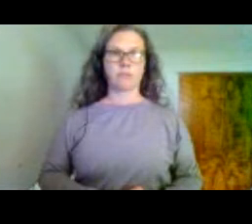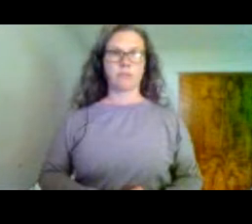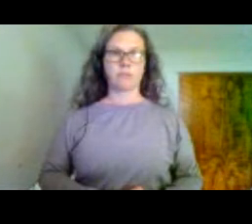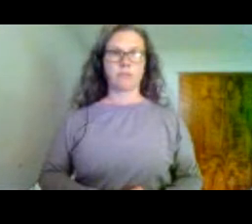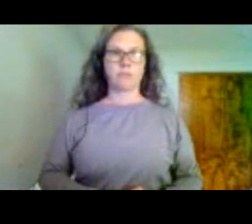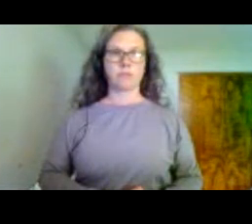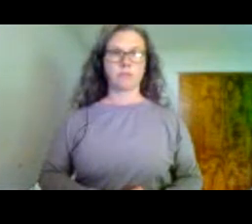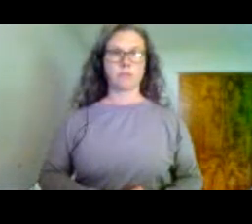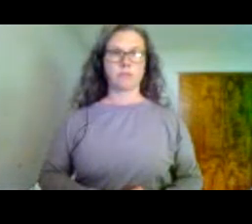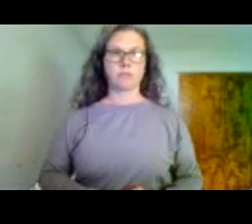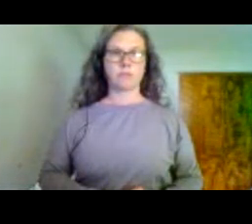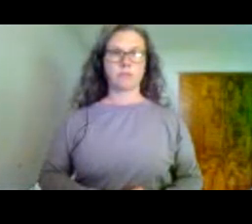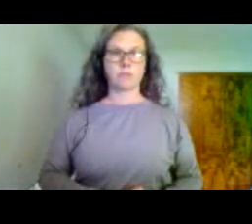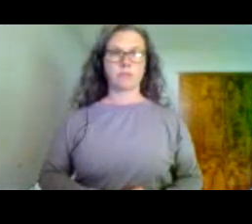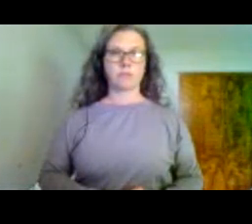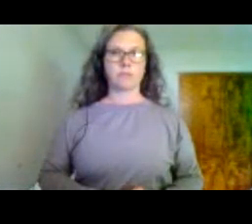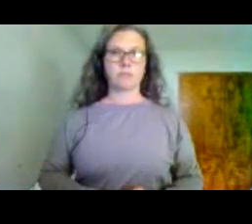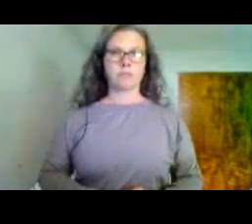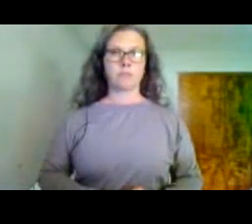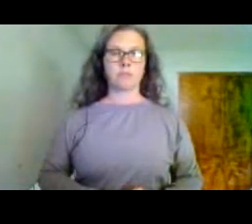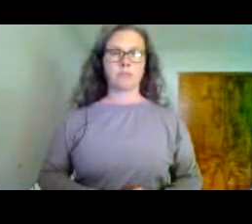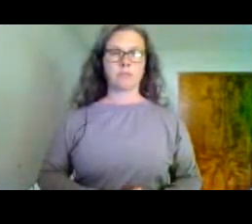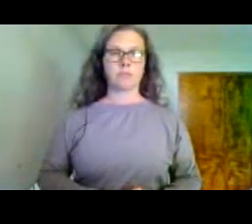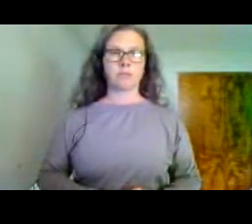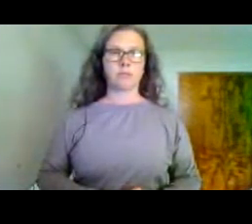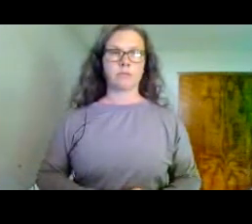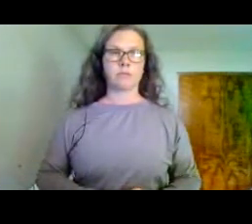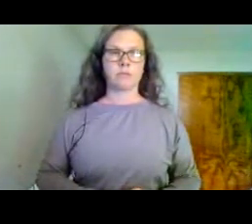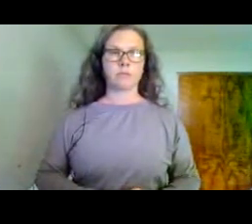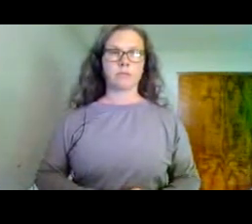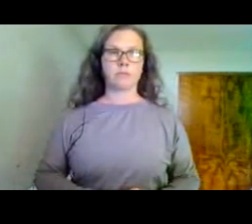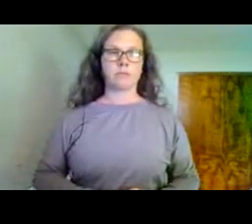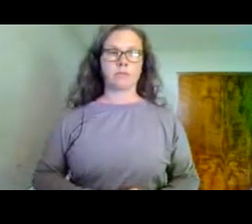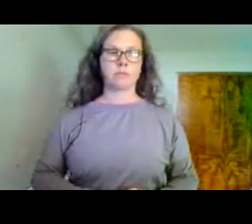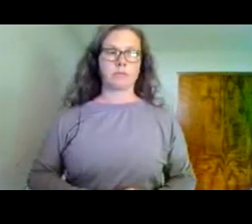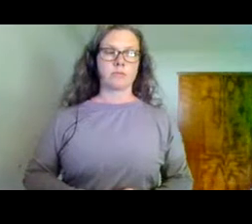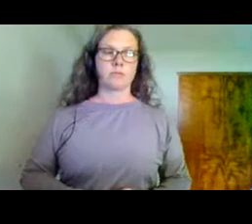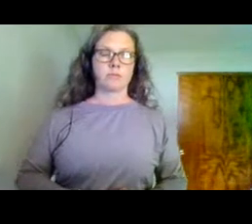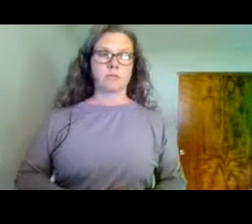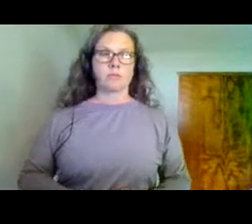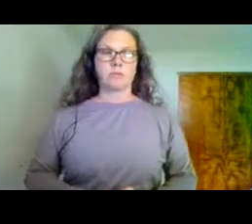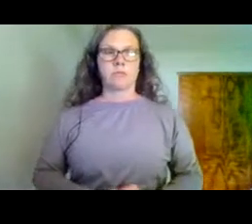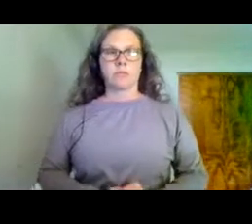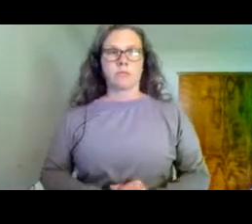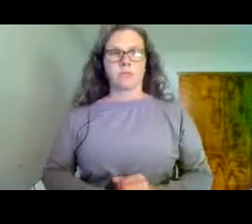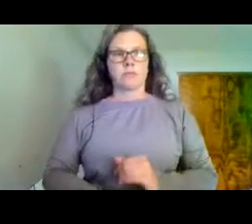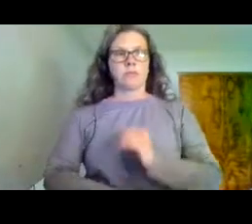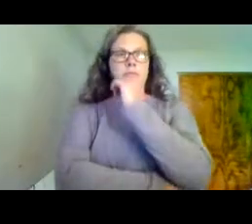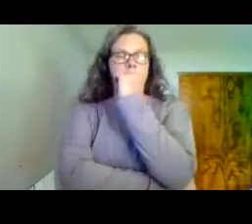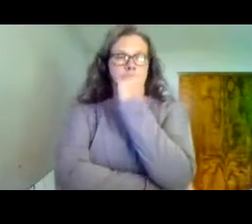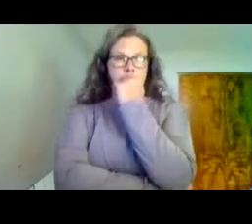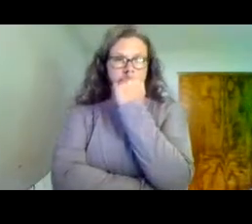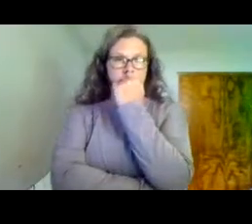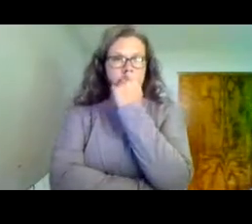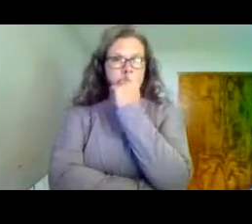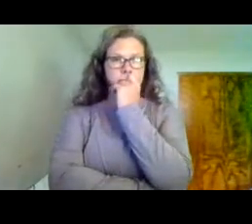different areas. When we call them the 6 minimum control measures, there's public education, there's public involvement, illicit